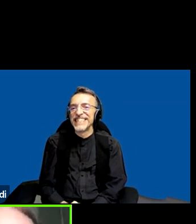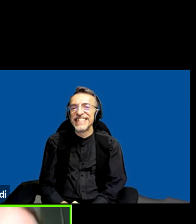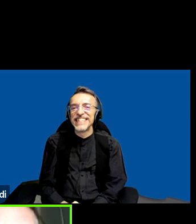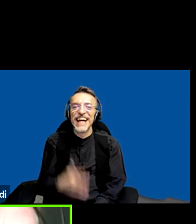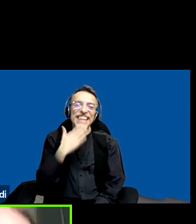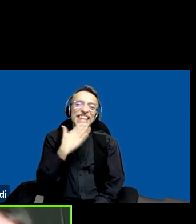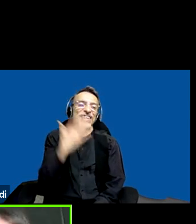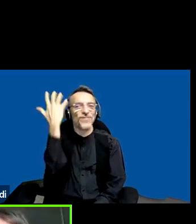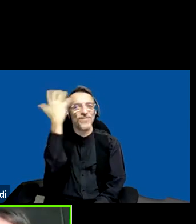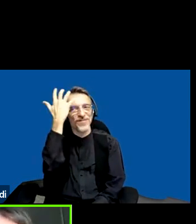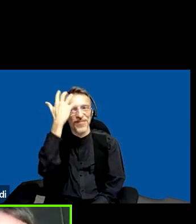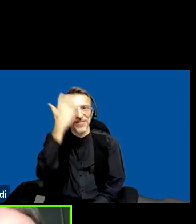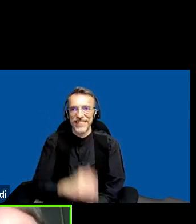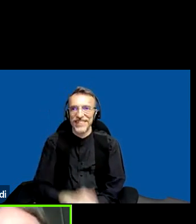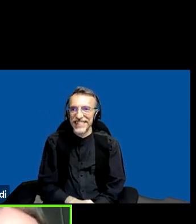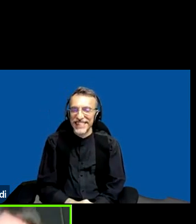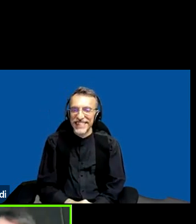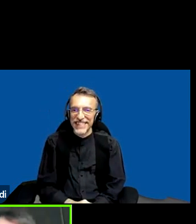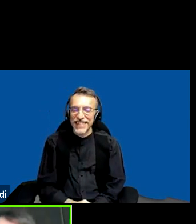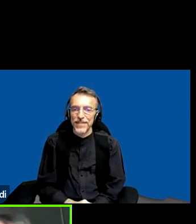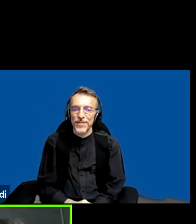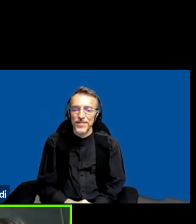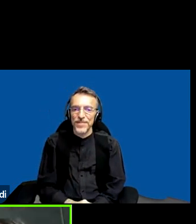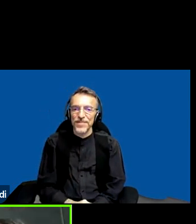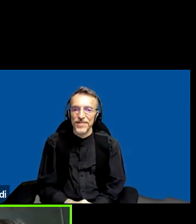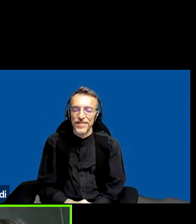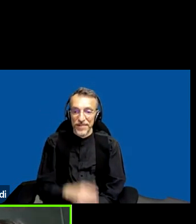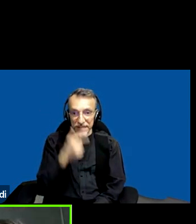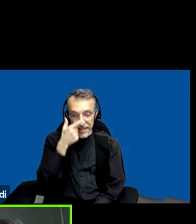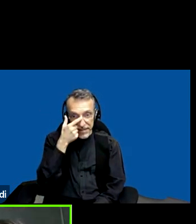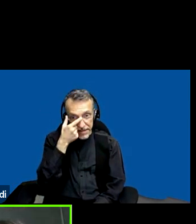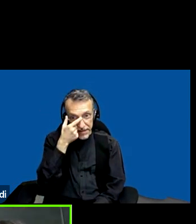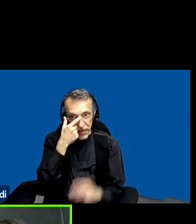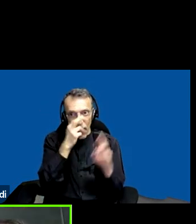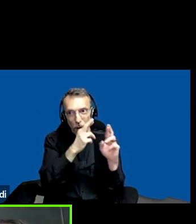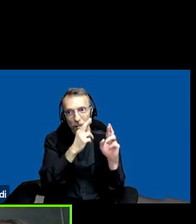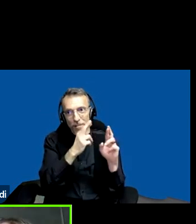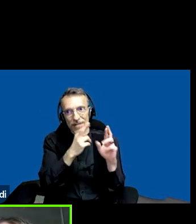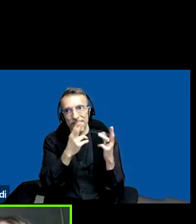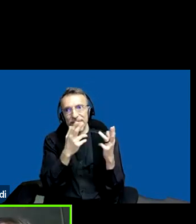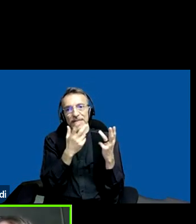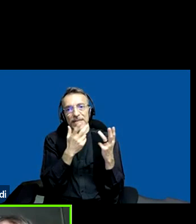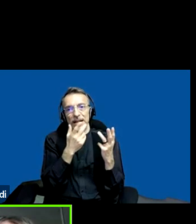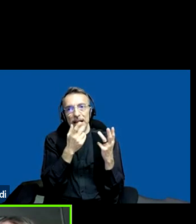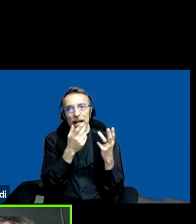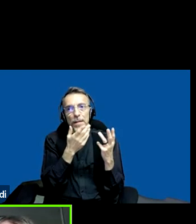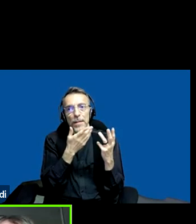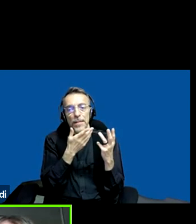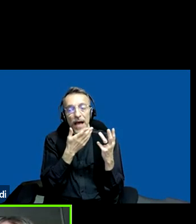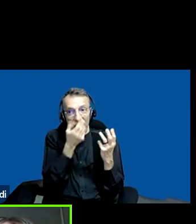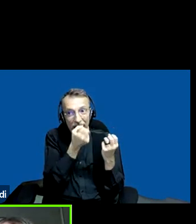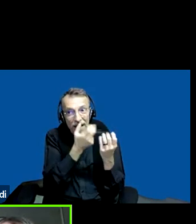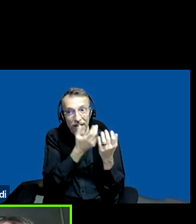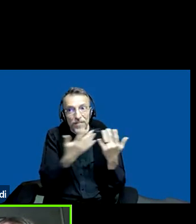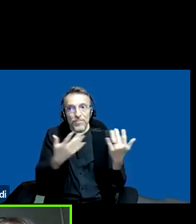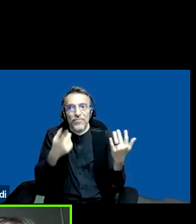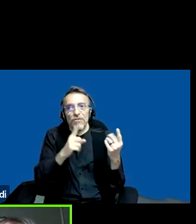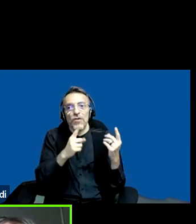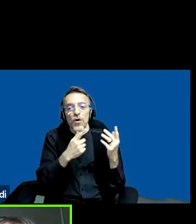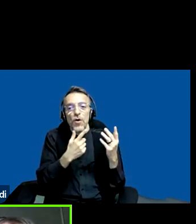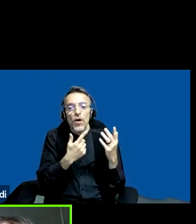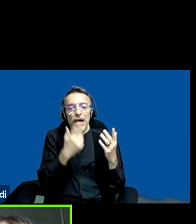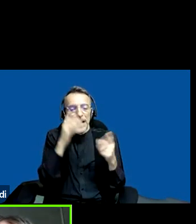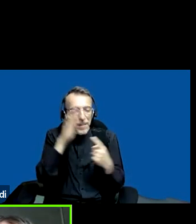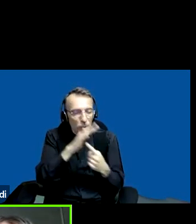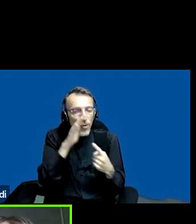Thank you. Sorry. There's no shortage of tropes in this field, and often it's precisely when issues are most genuinely